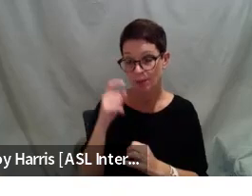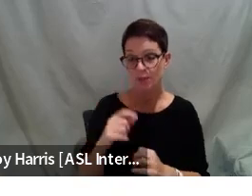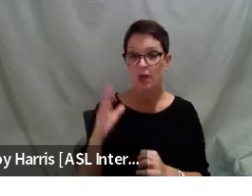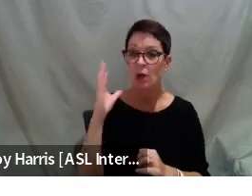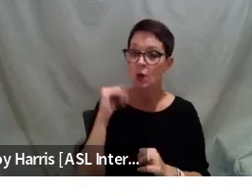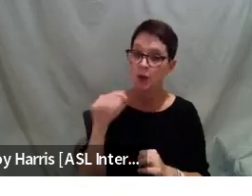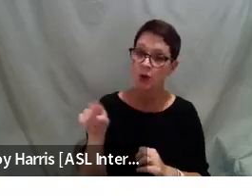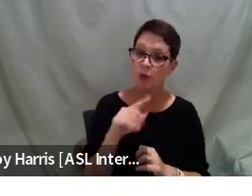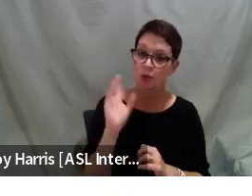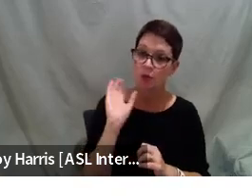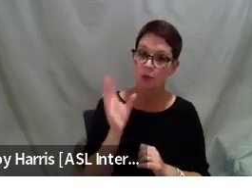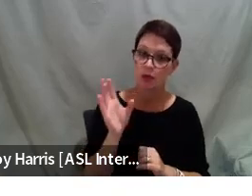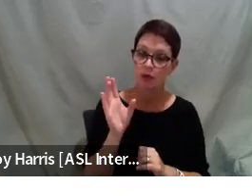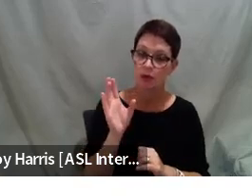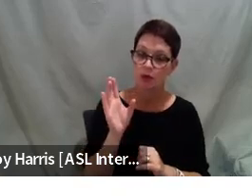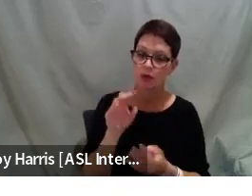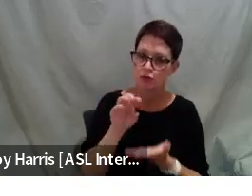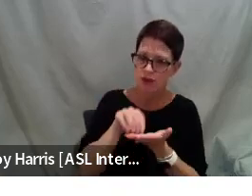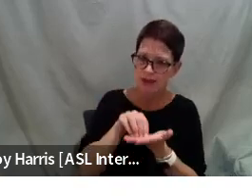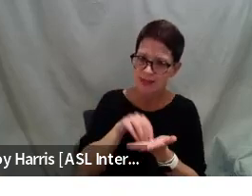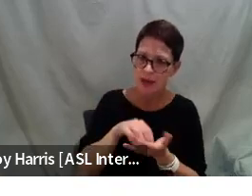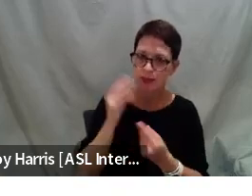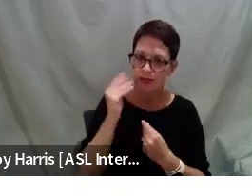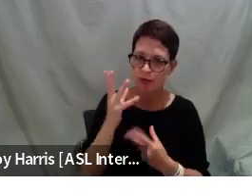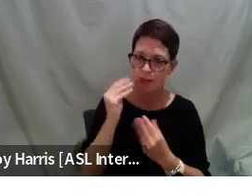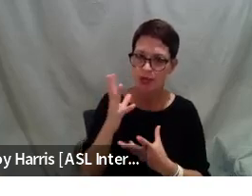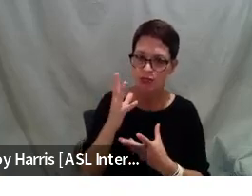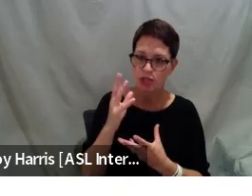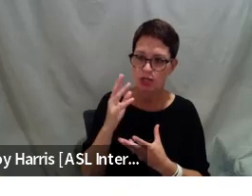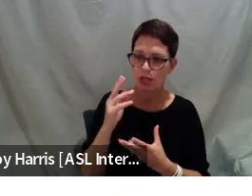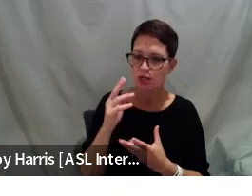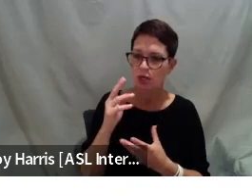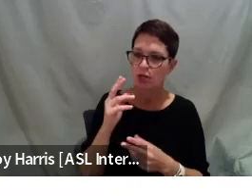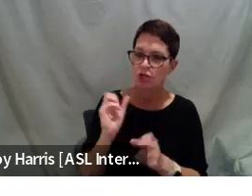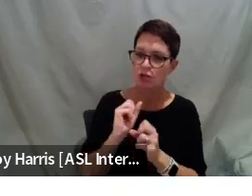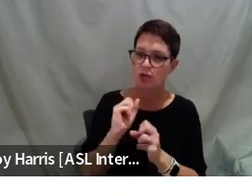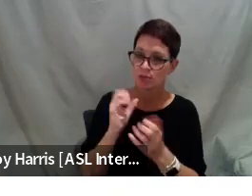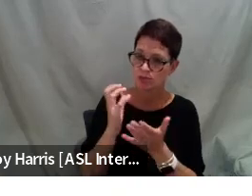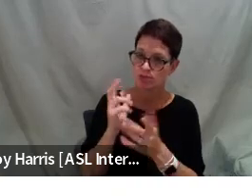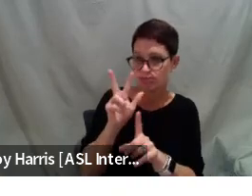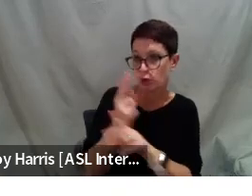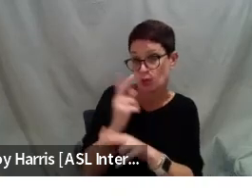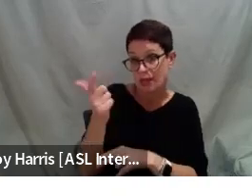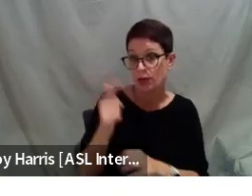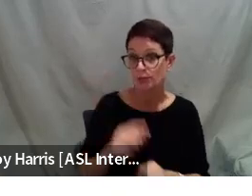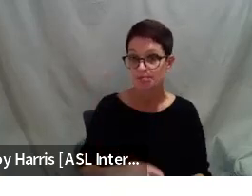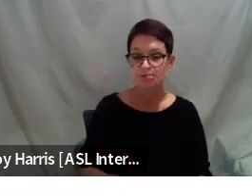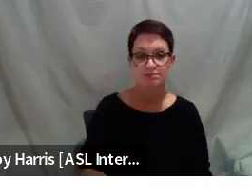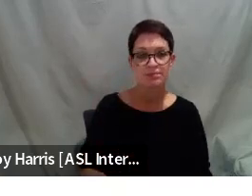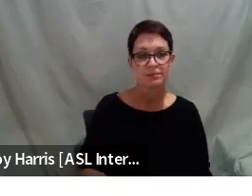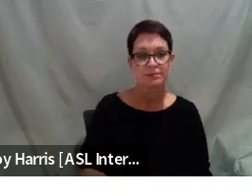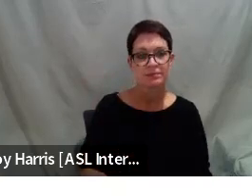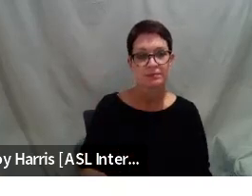that you will write down some of this information so you can make good use of it. And